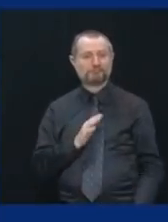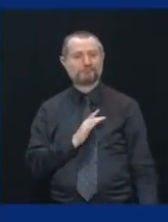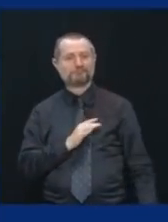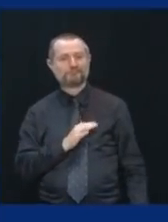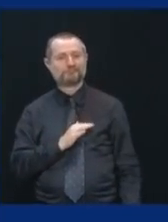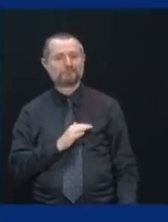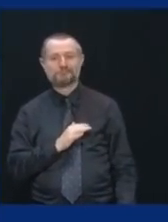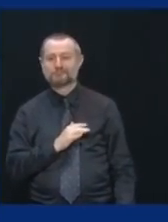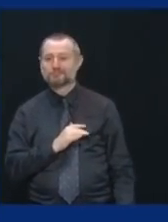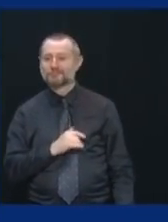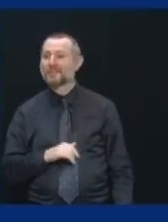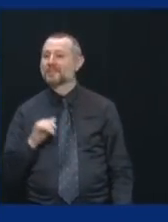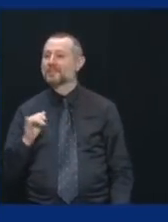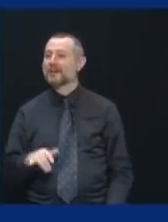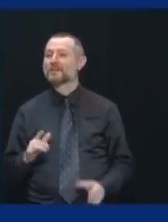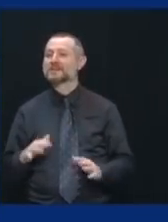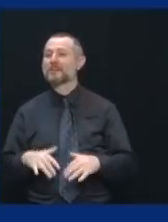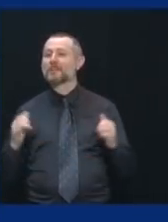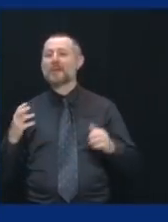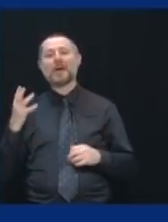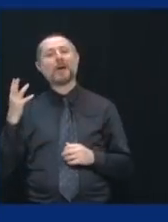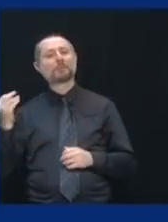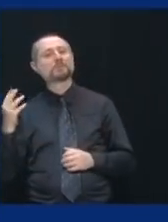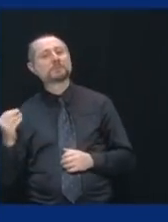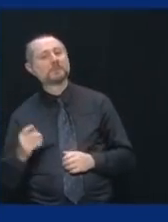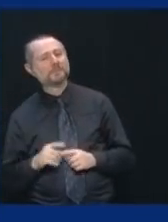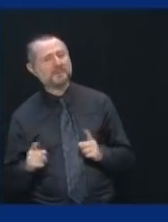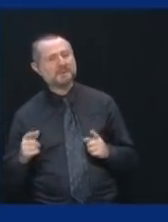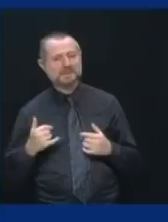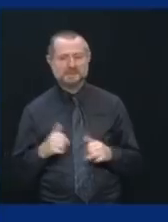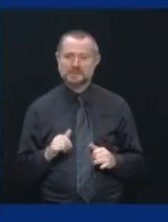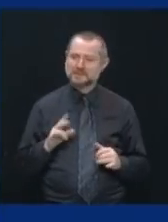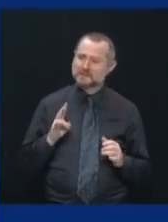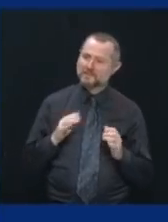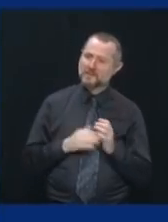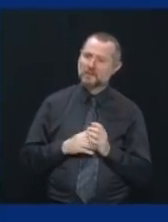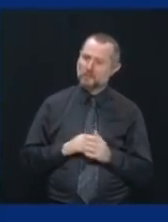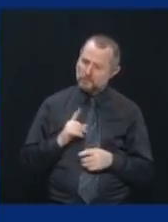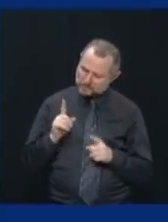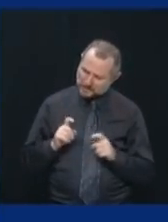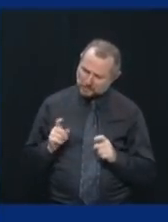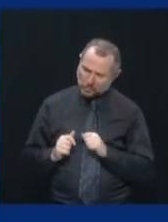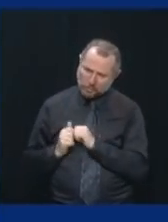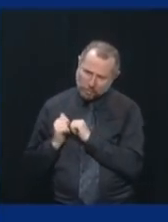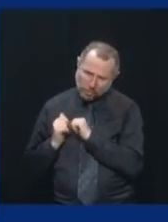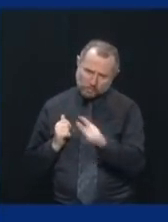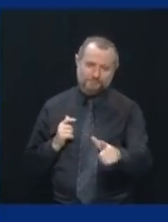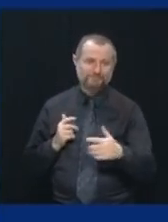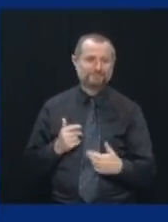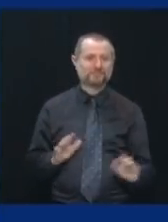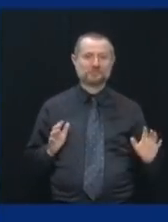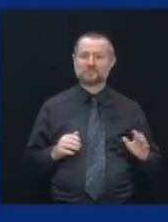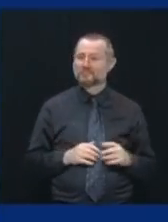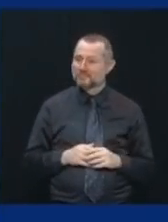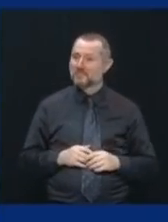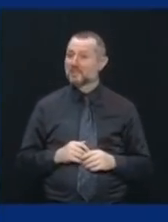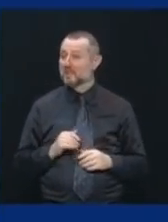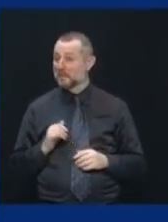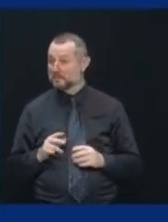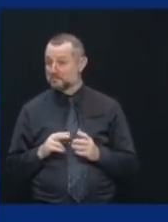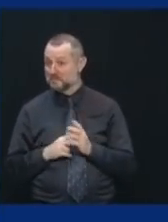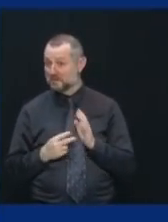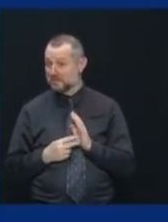stadium was outdoors, but it's 7,000 people, and you tested all the 7,000 people. If you can reopen